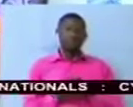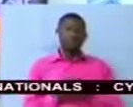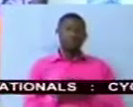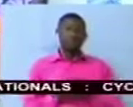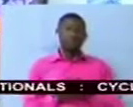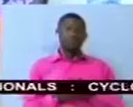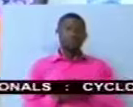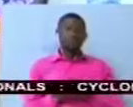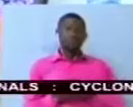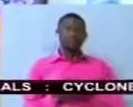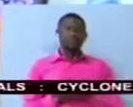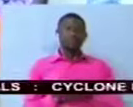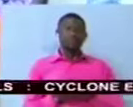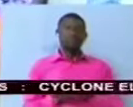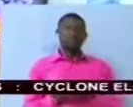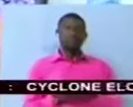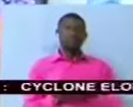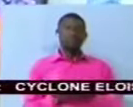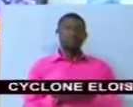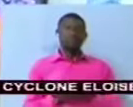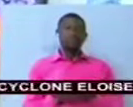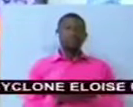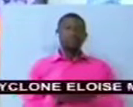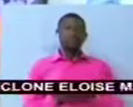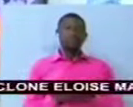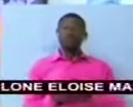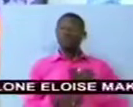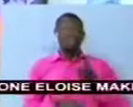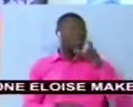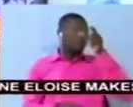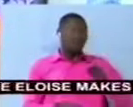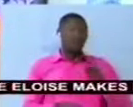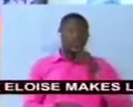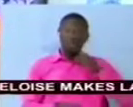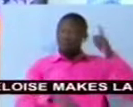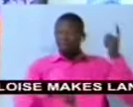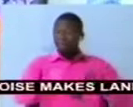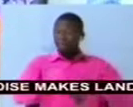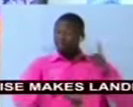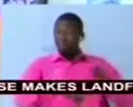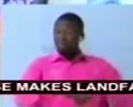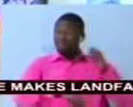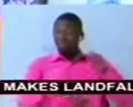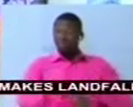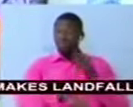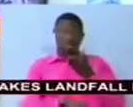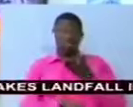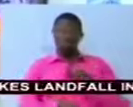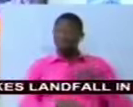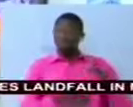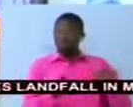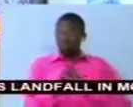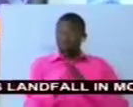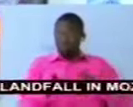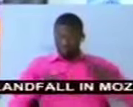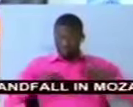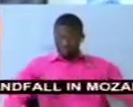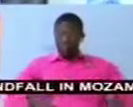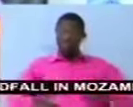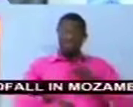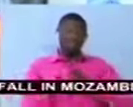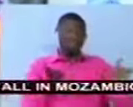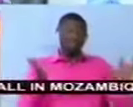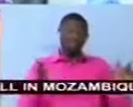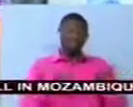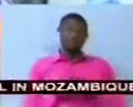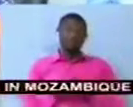futti ku mëna doon niñ ko futté nonu. Anybody who was been beaten there, he was naked. Non na Lanka dawe depuis fofu be